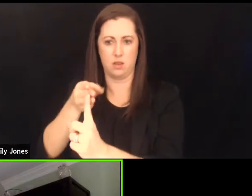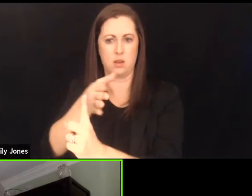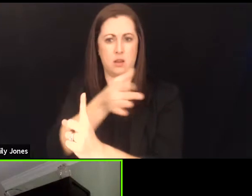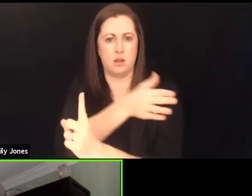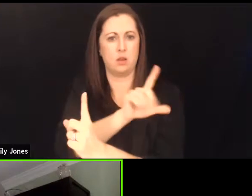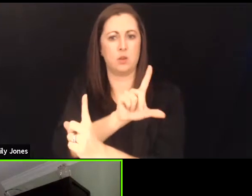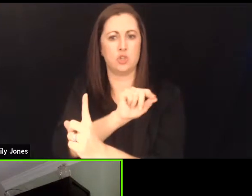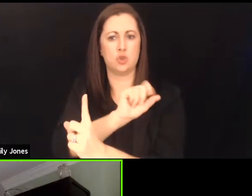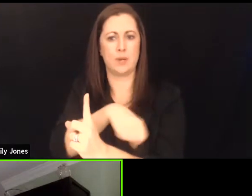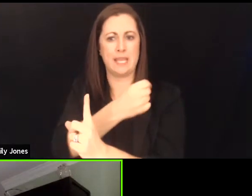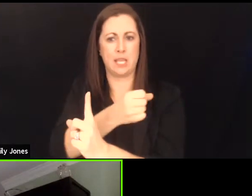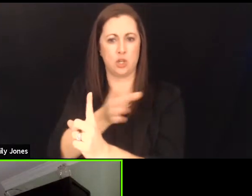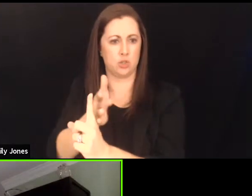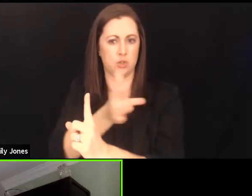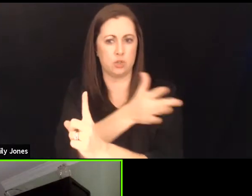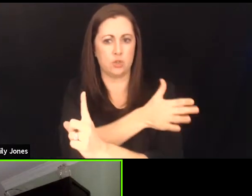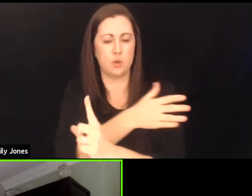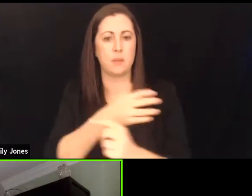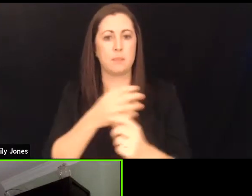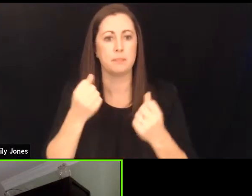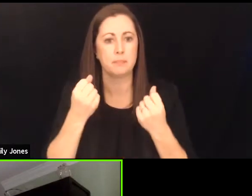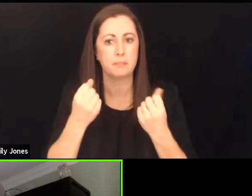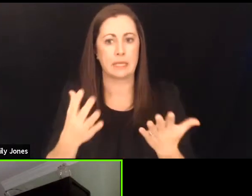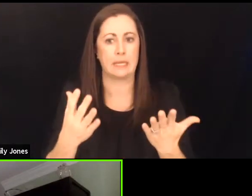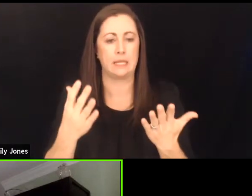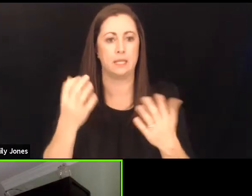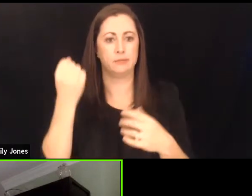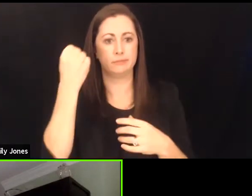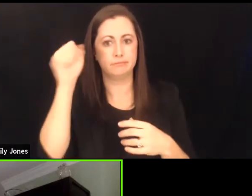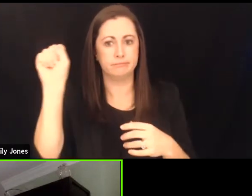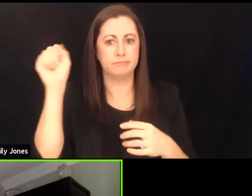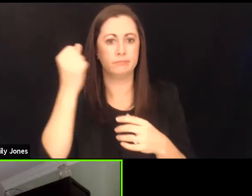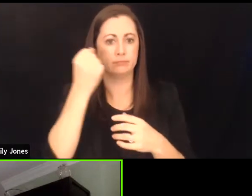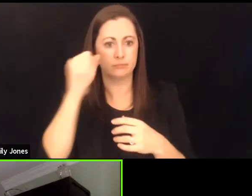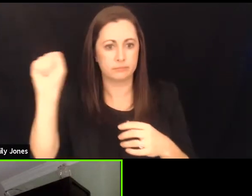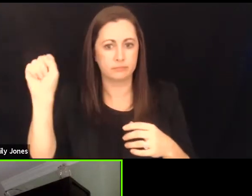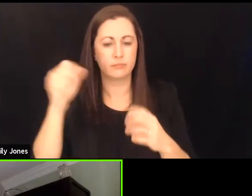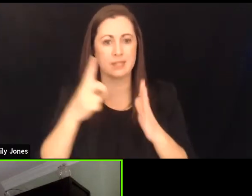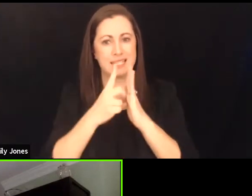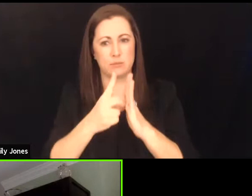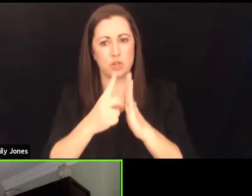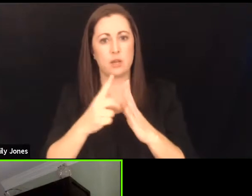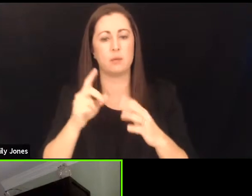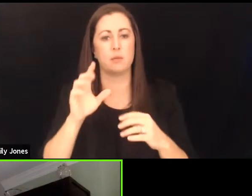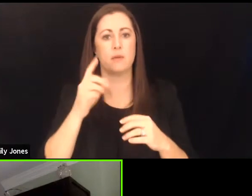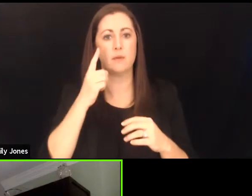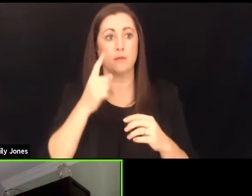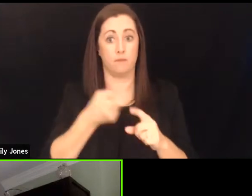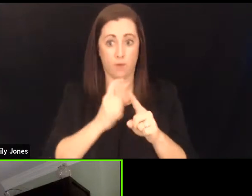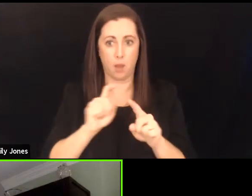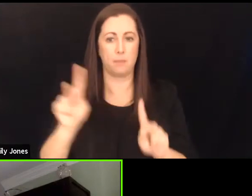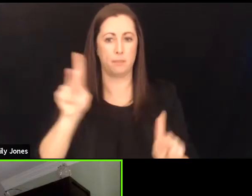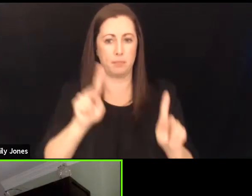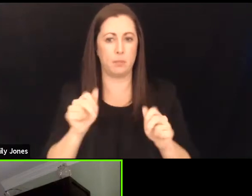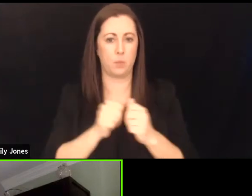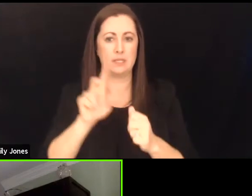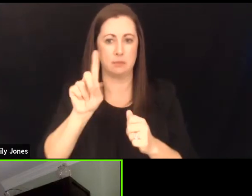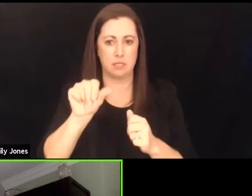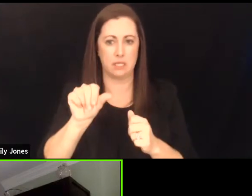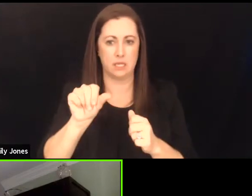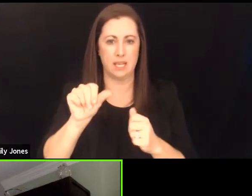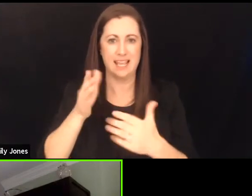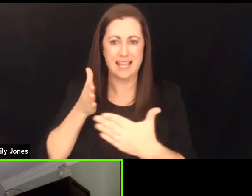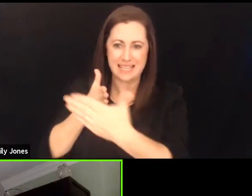of demonstrations by individuals with disabilities against the structure